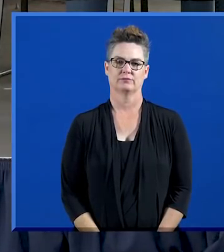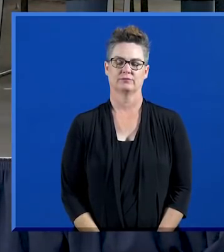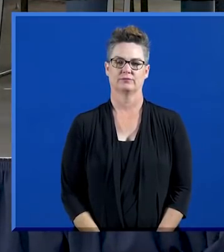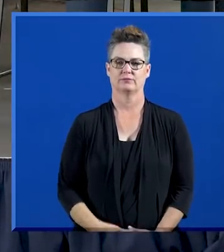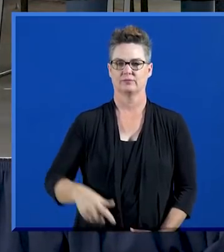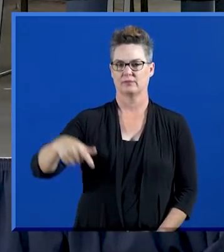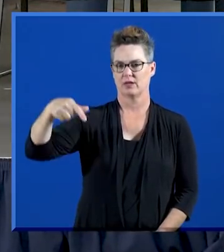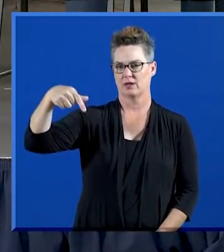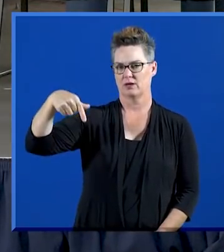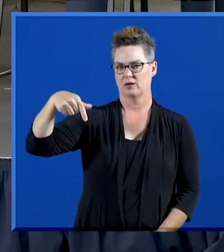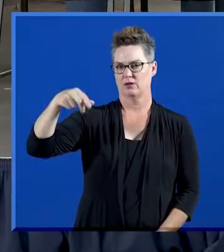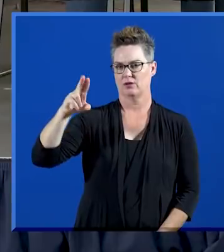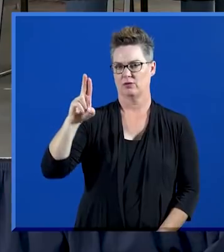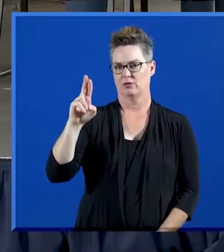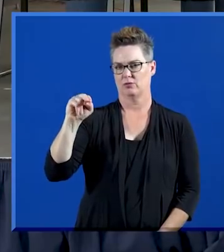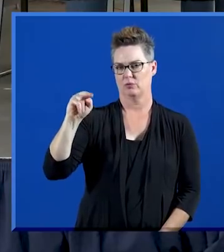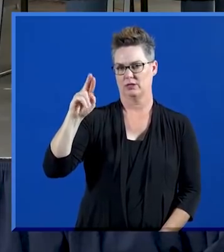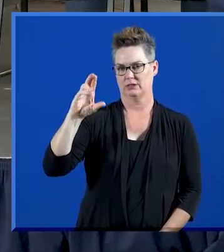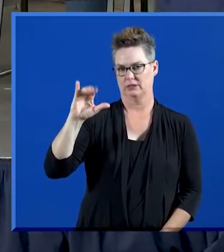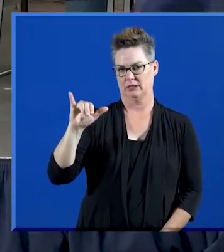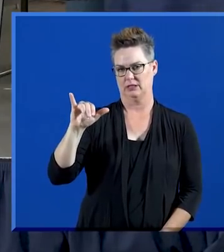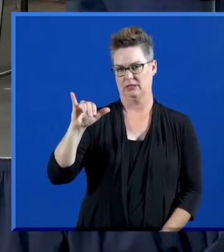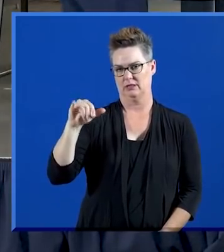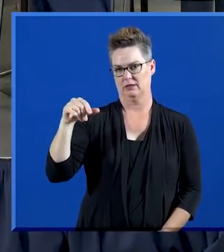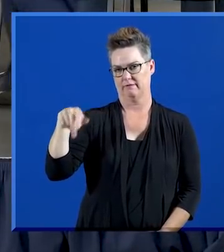Quincy Pham.